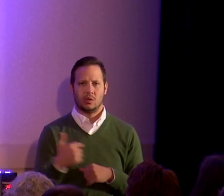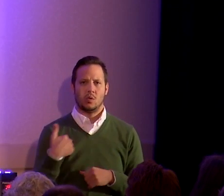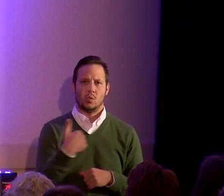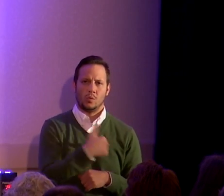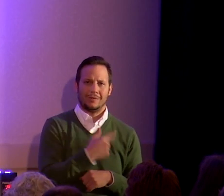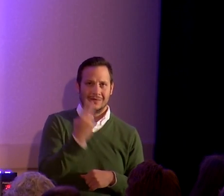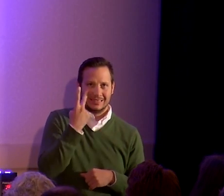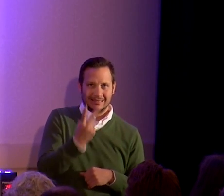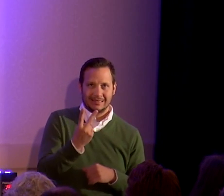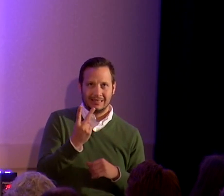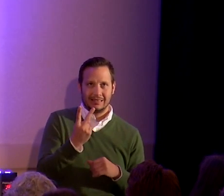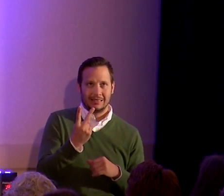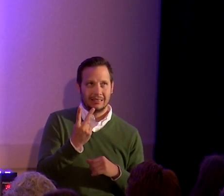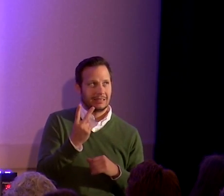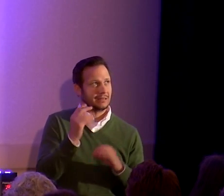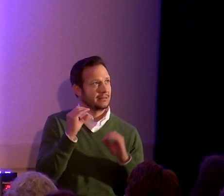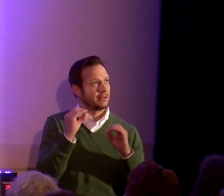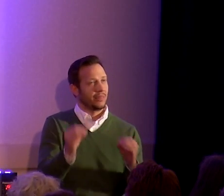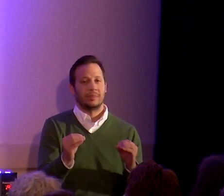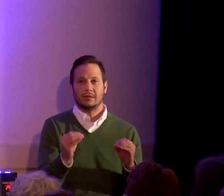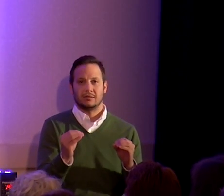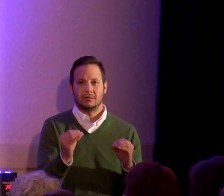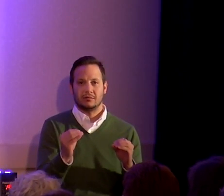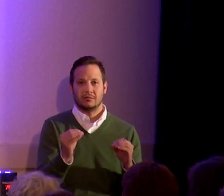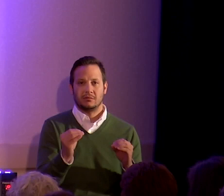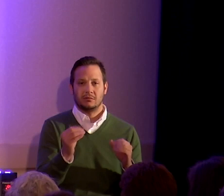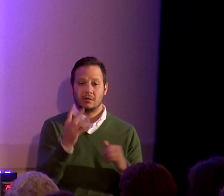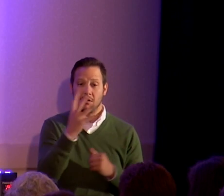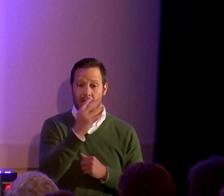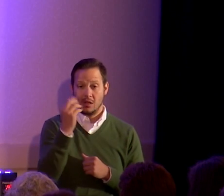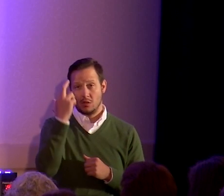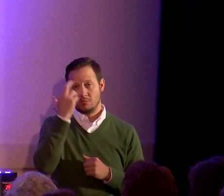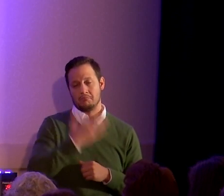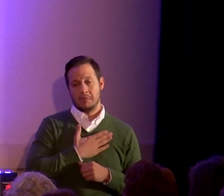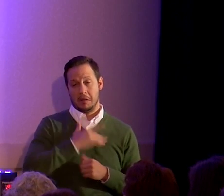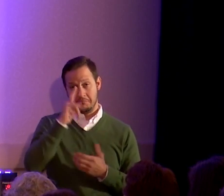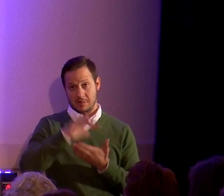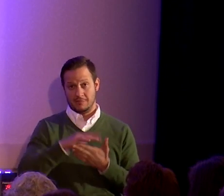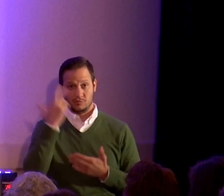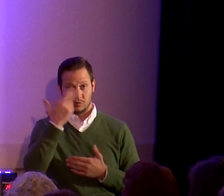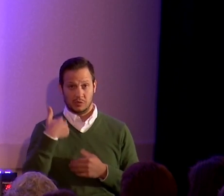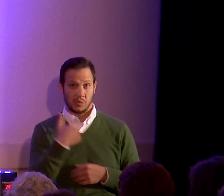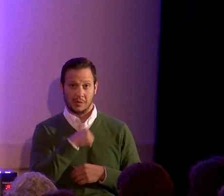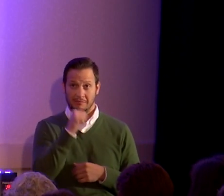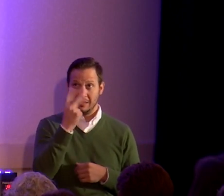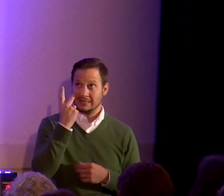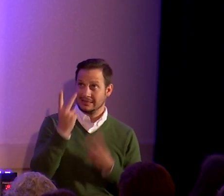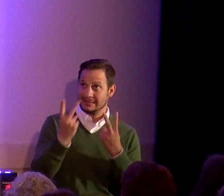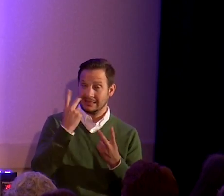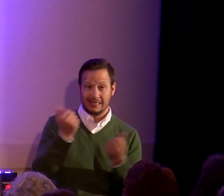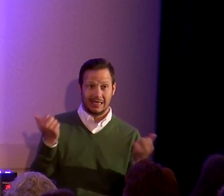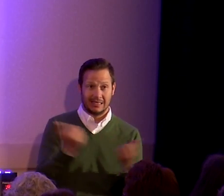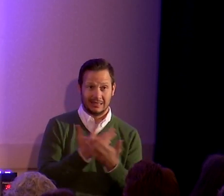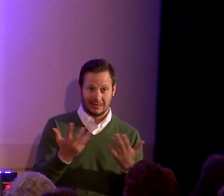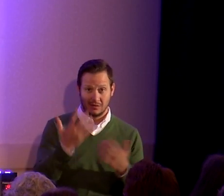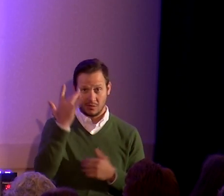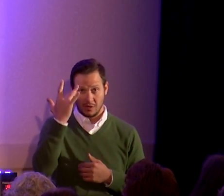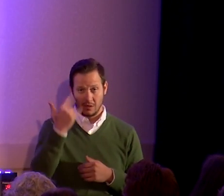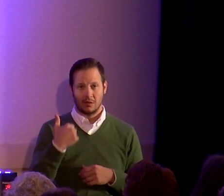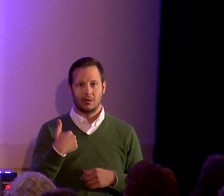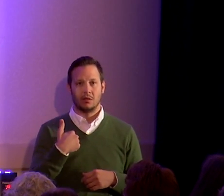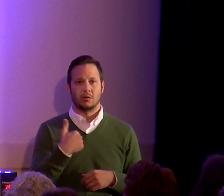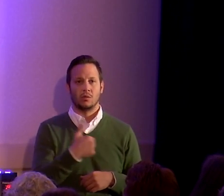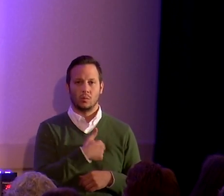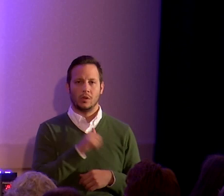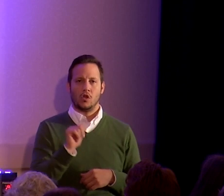seen nothing of that. And the reason, I believe, that we have seen nothing of that is the fact that we are